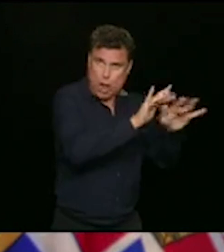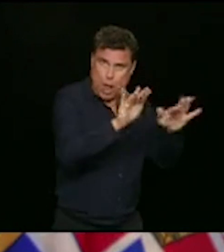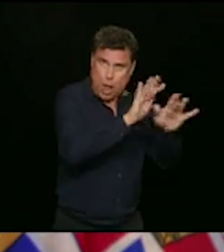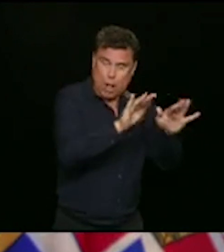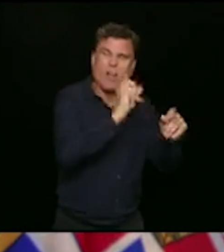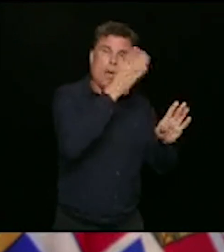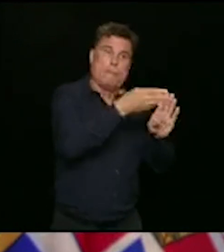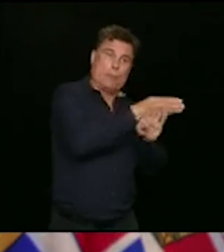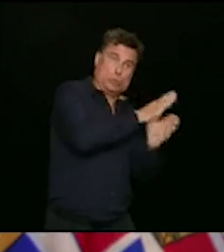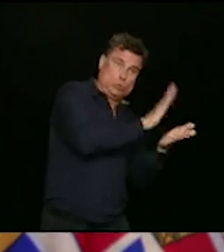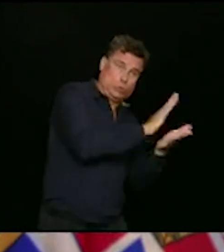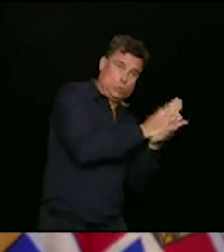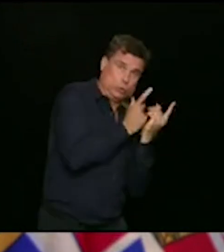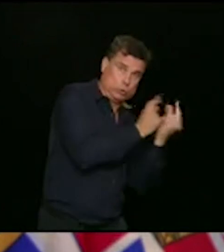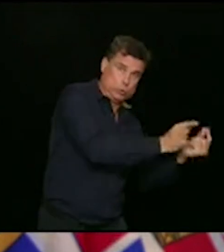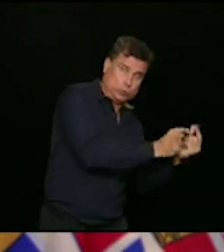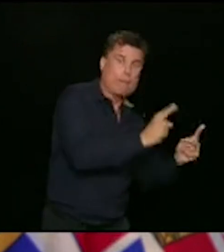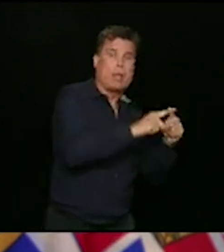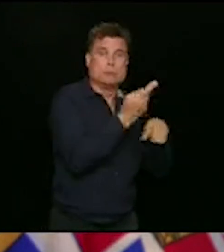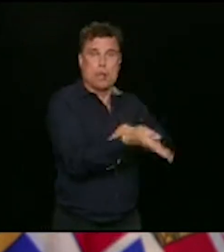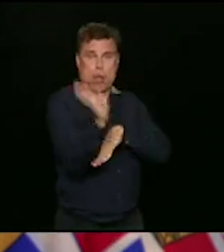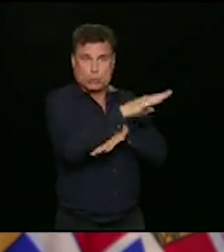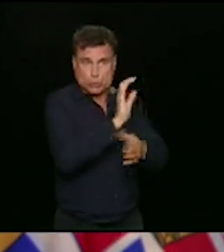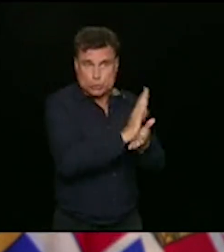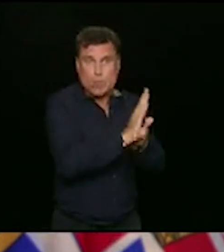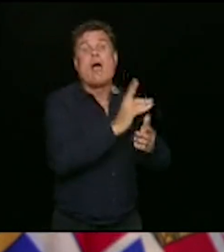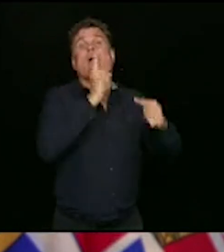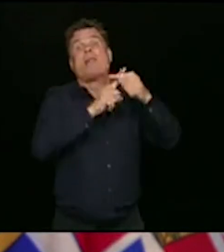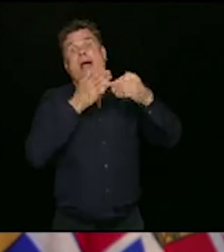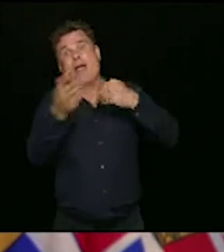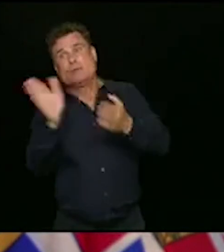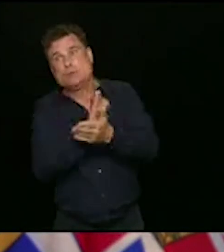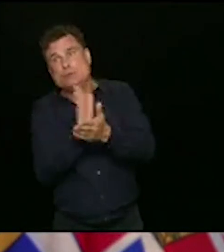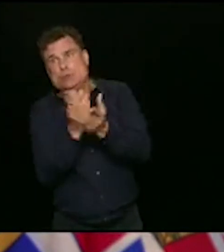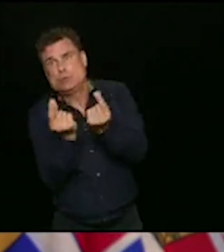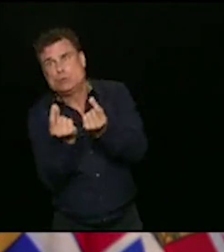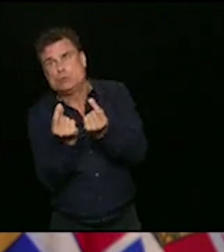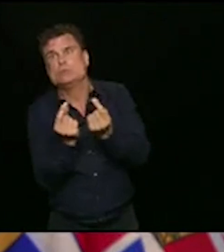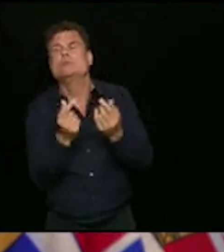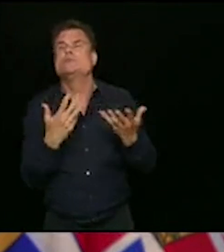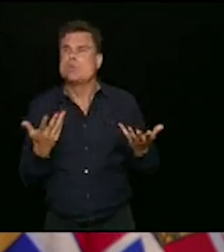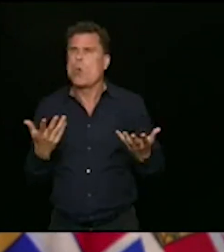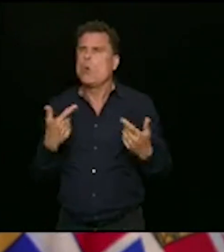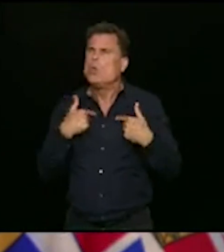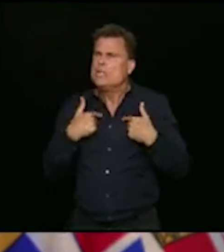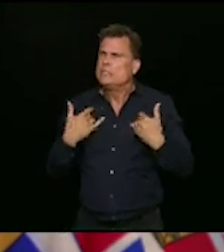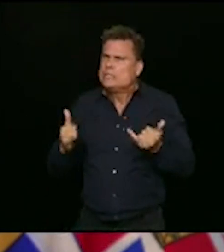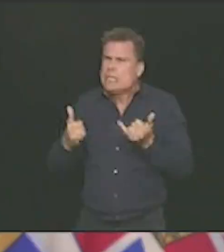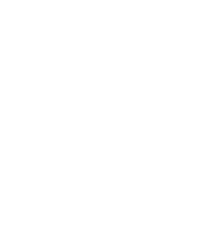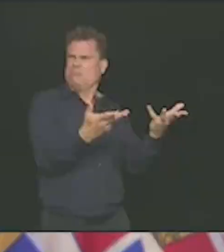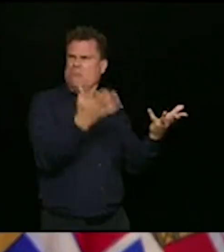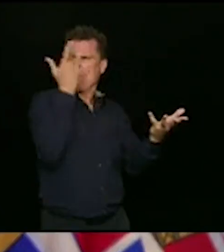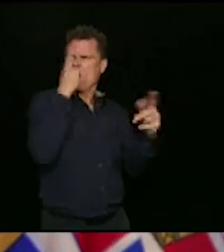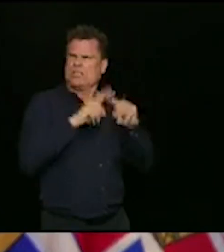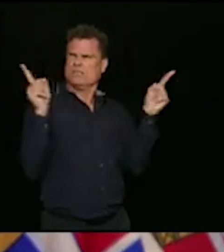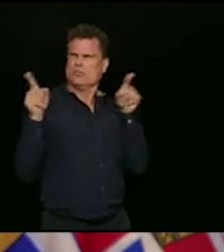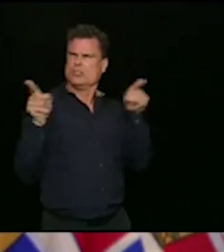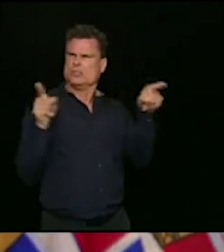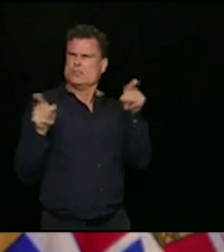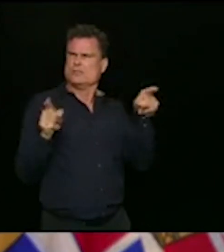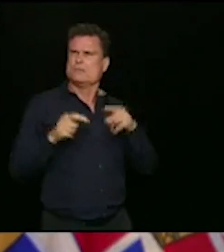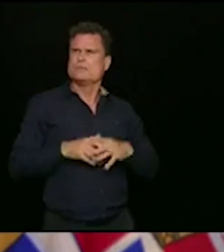have. So it's not an easy answer. We don't have all the details yet, but those are the things that we'll work out. So I